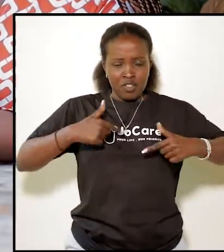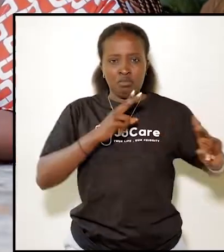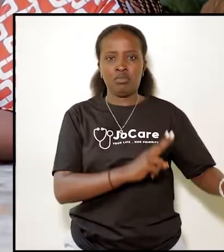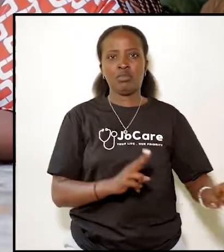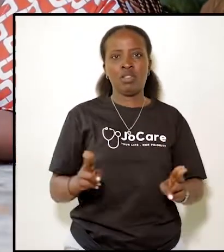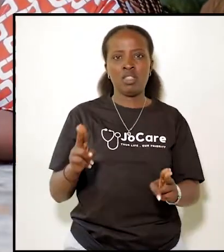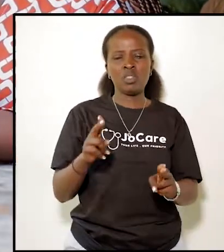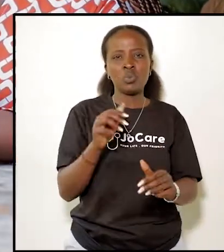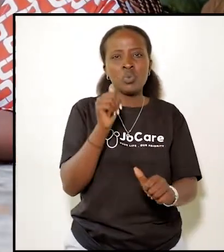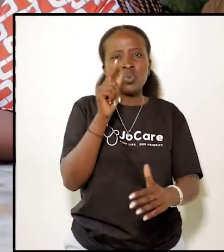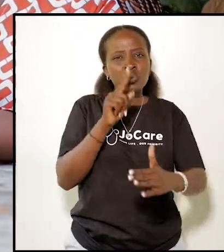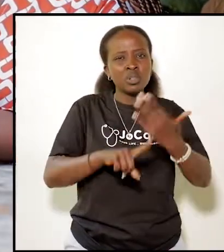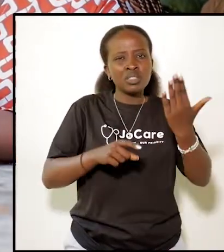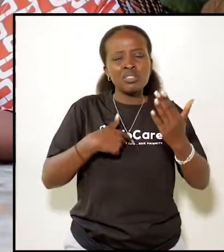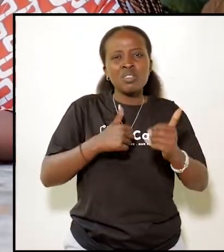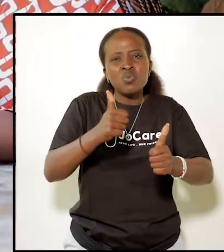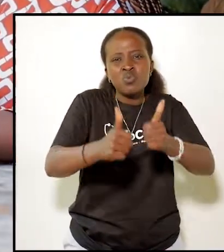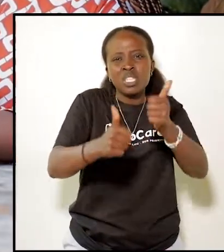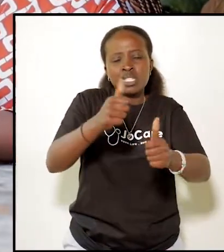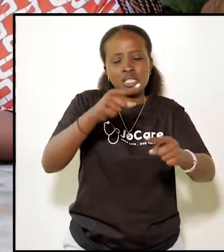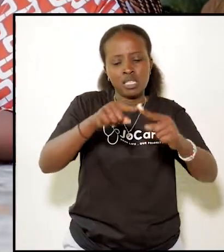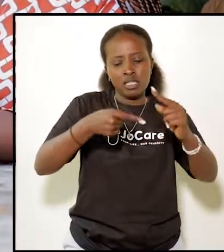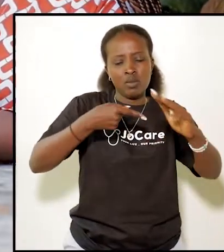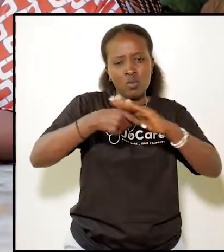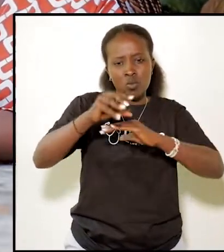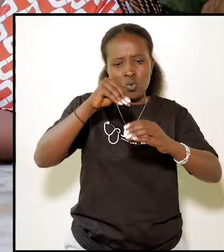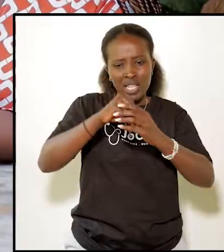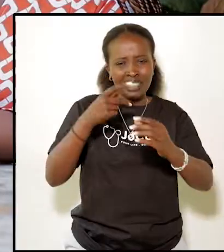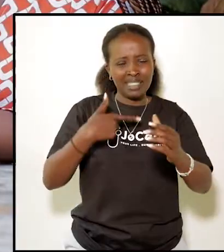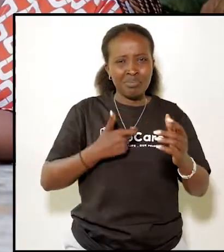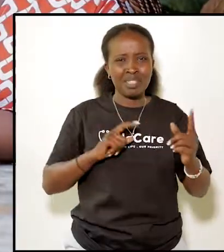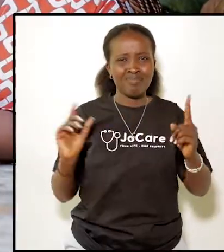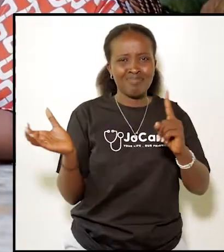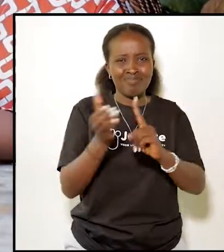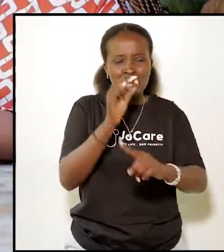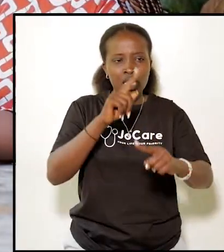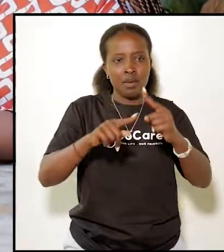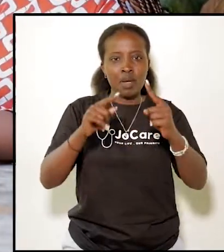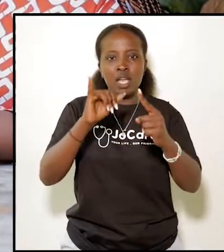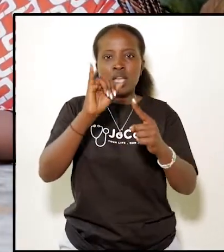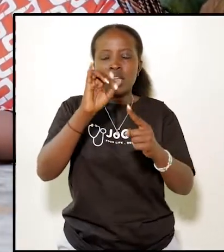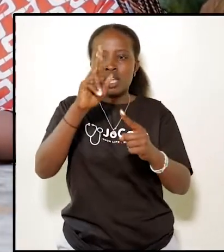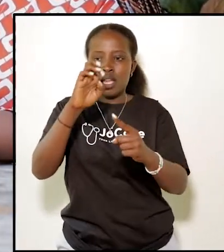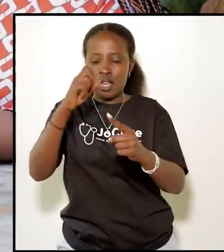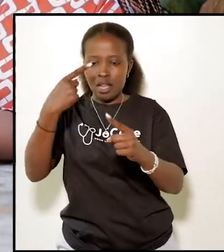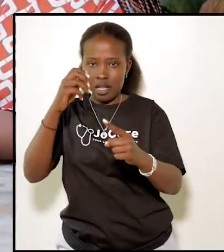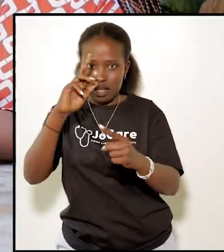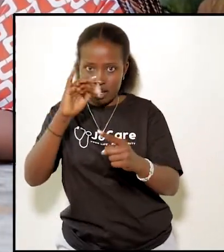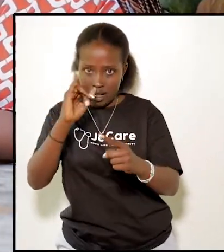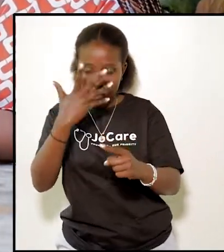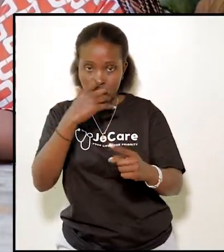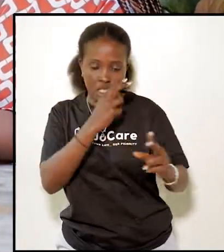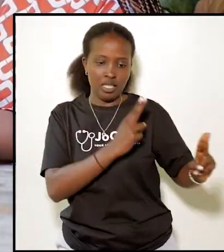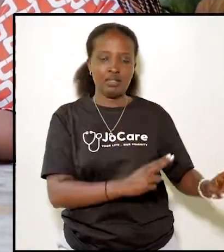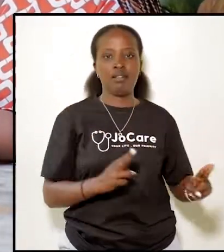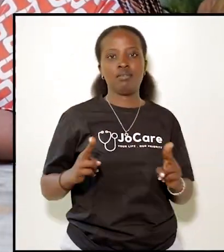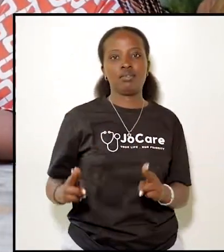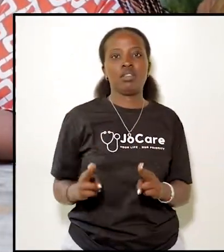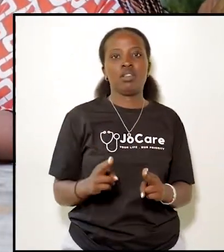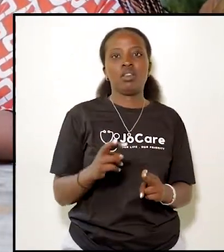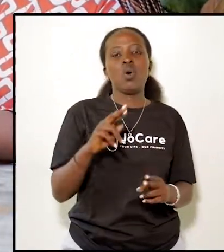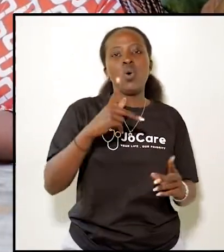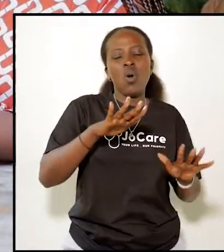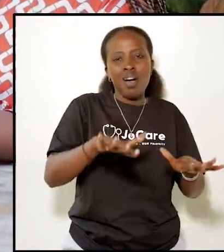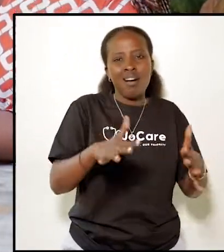lifestyle which can affect the menses and become irregular, and how many people